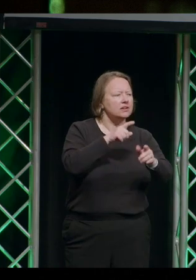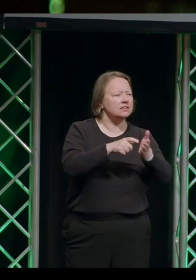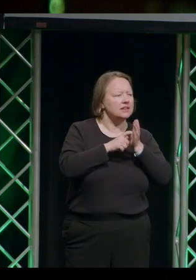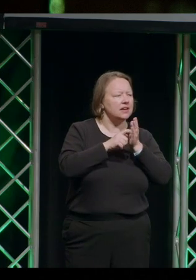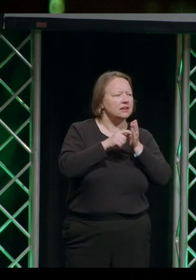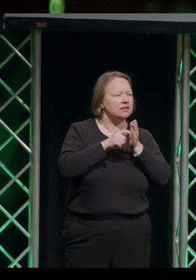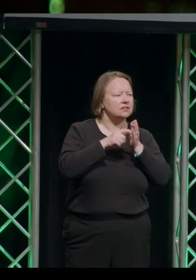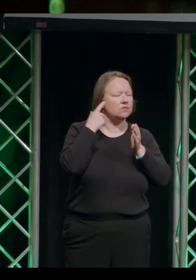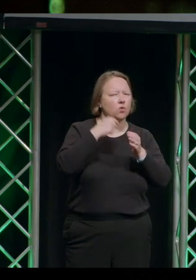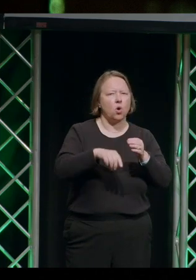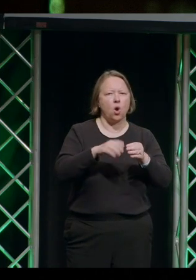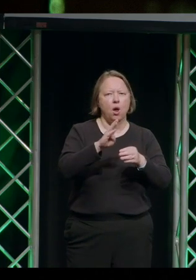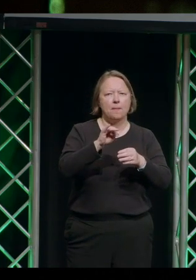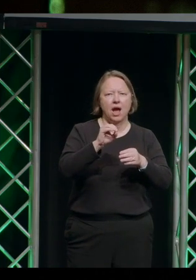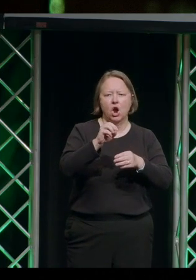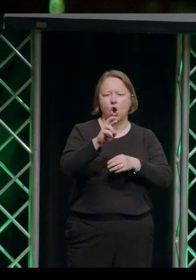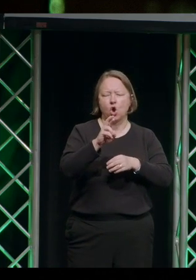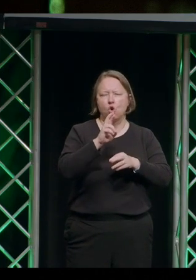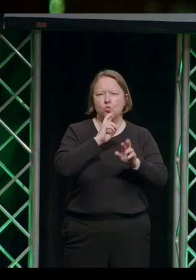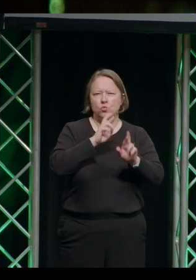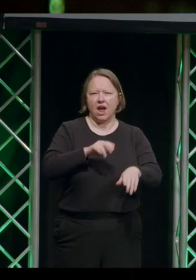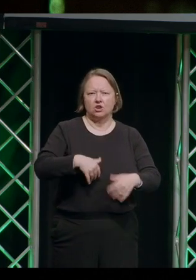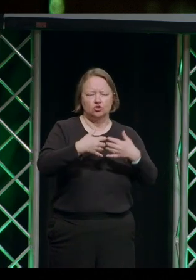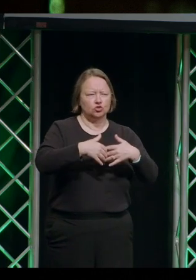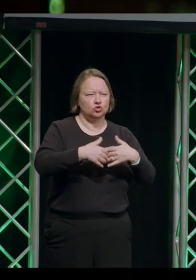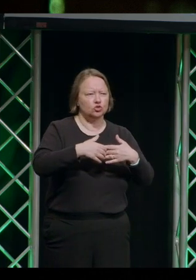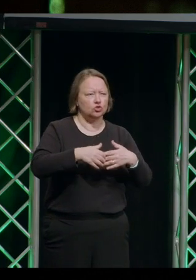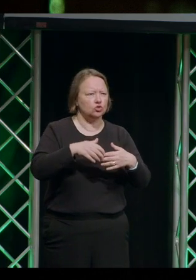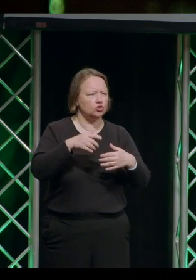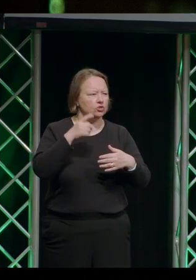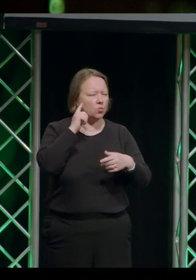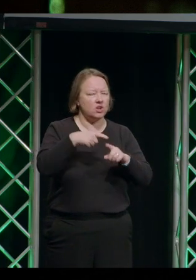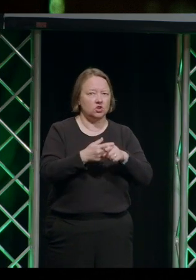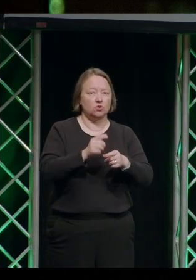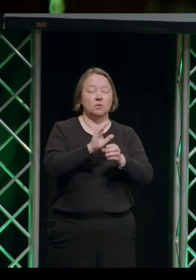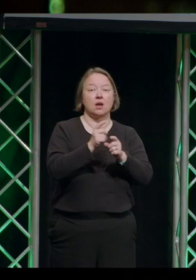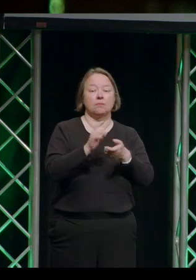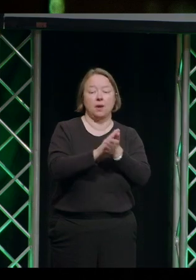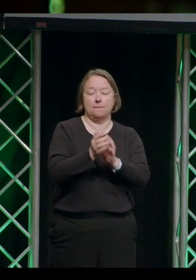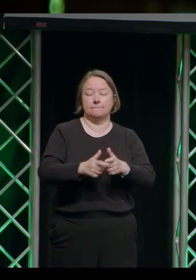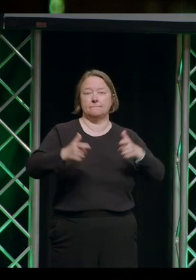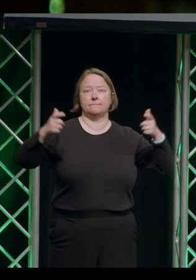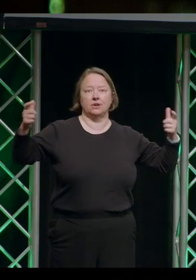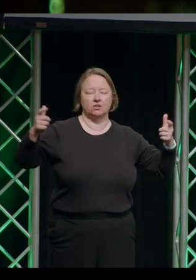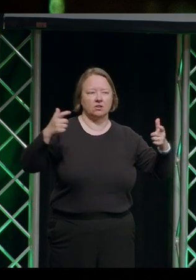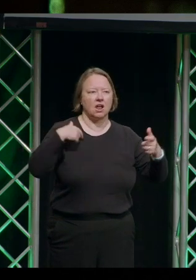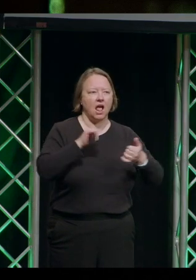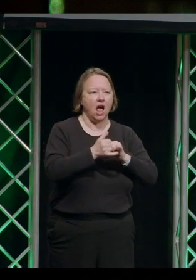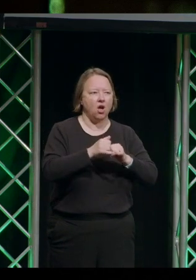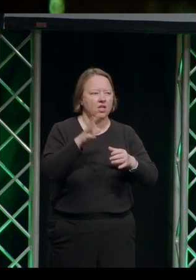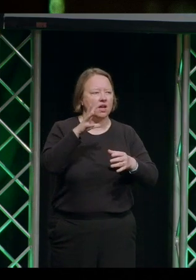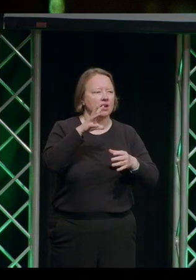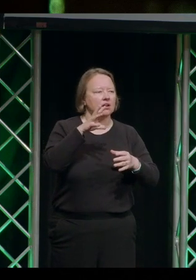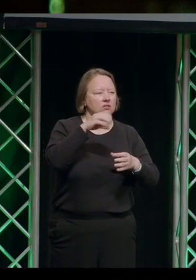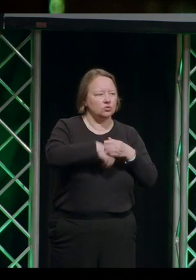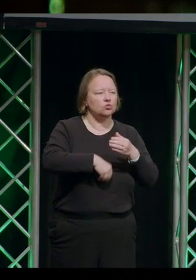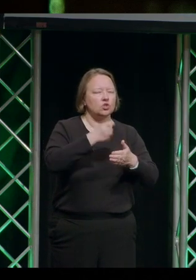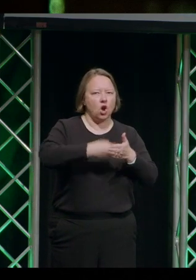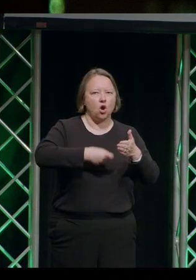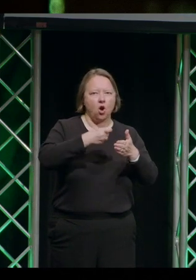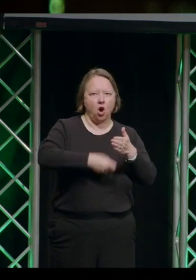will scale up in your vision of the future, and how that feeds into the kind of cost competitiveness that you've